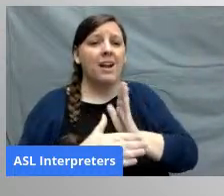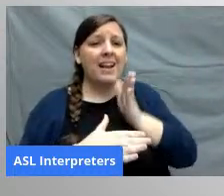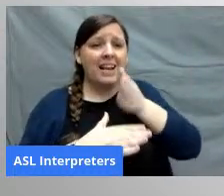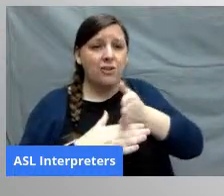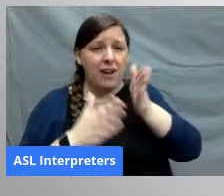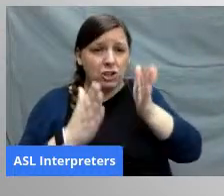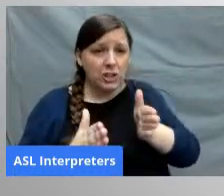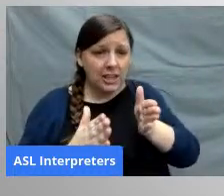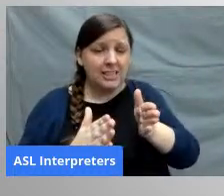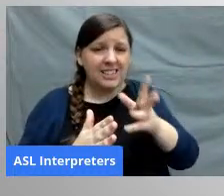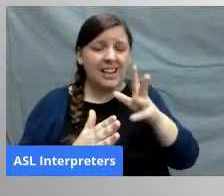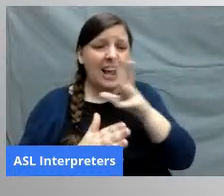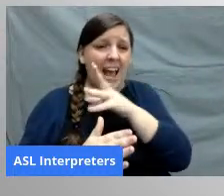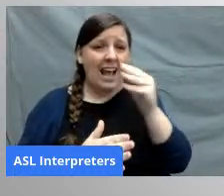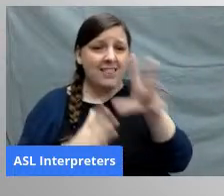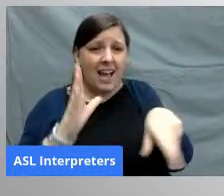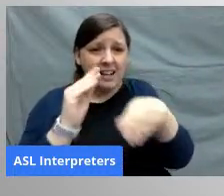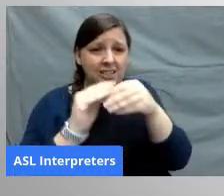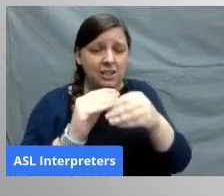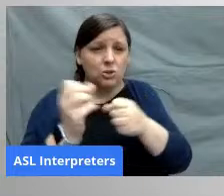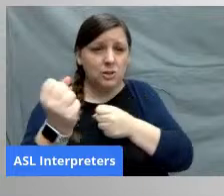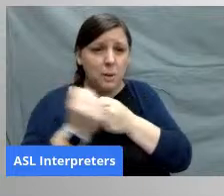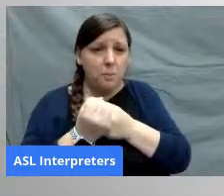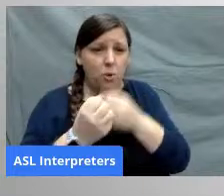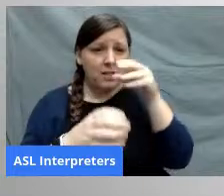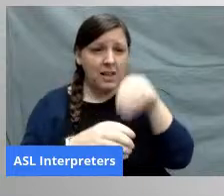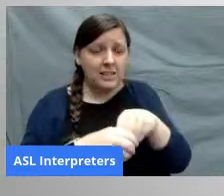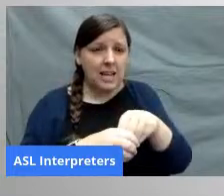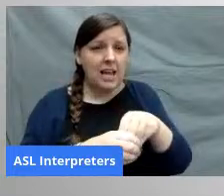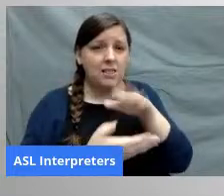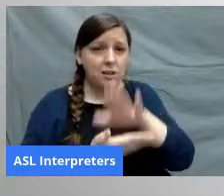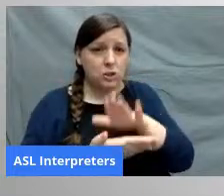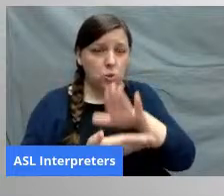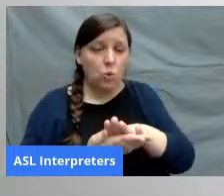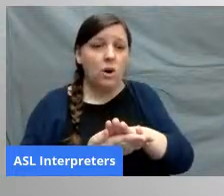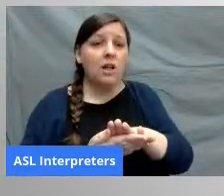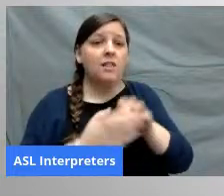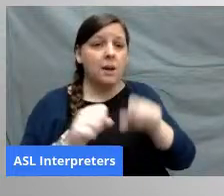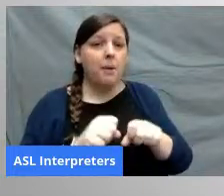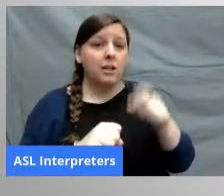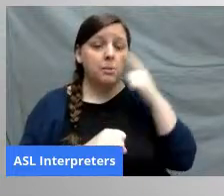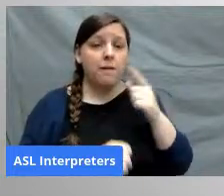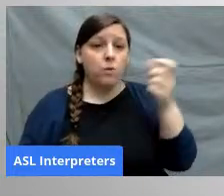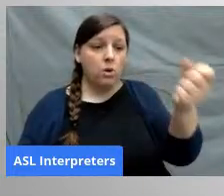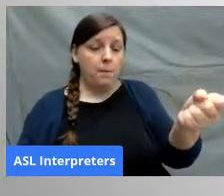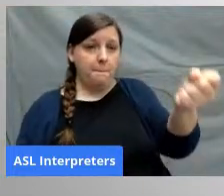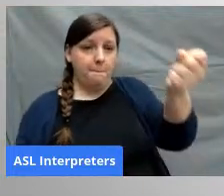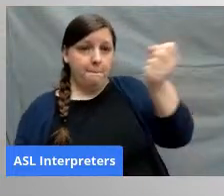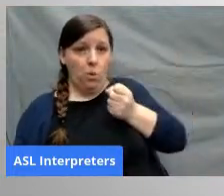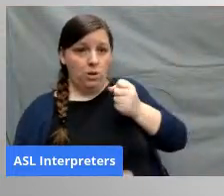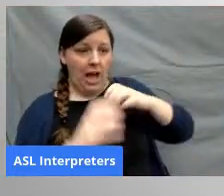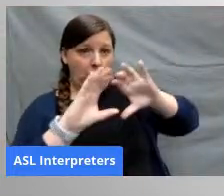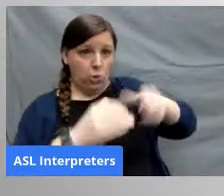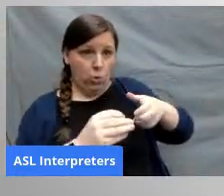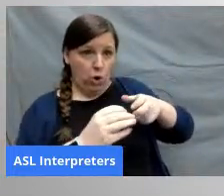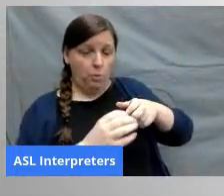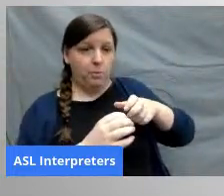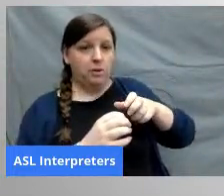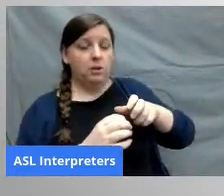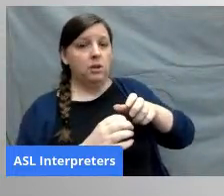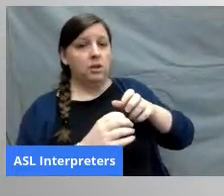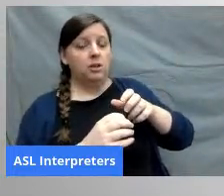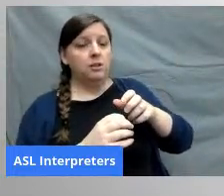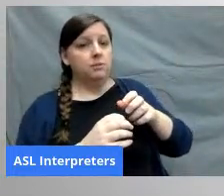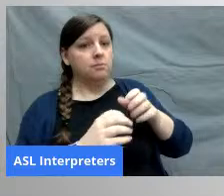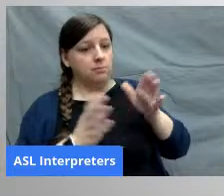the additional support that's in the school that can do the pull-out groups and really get the kids, and not